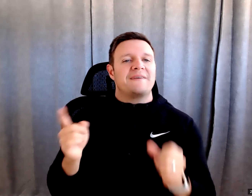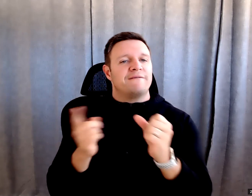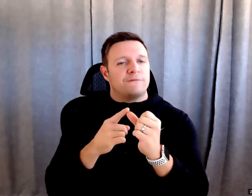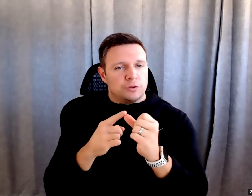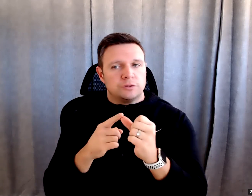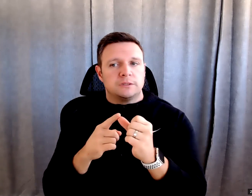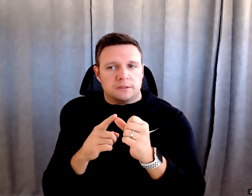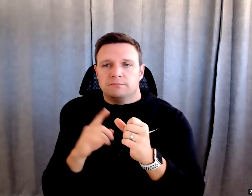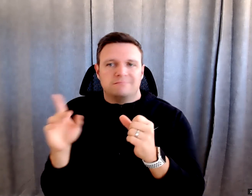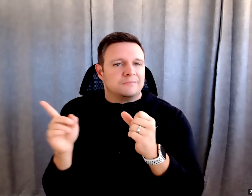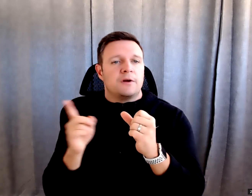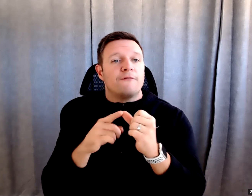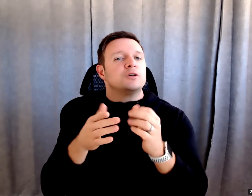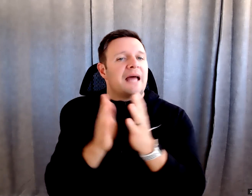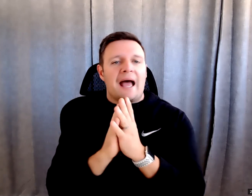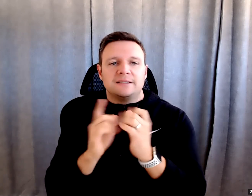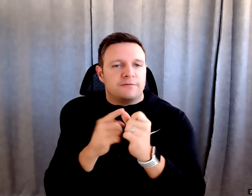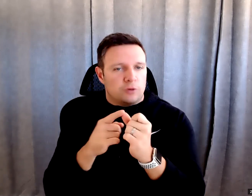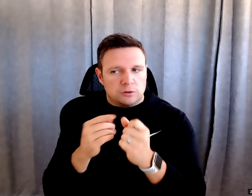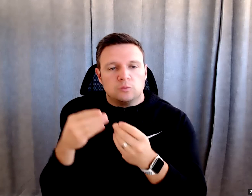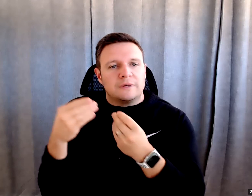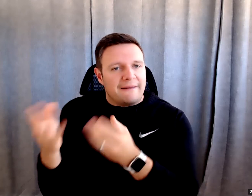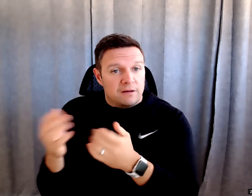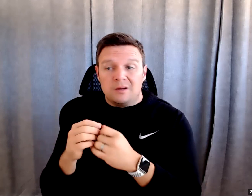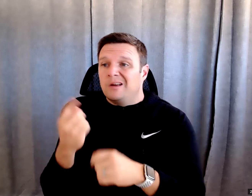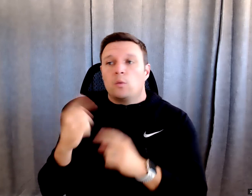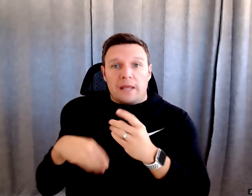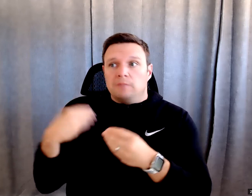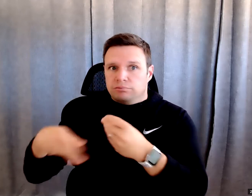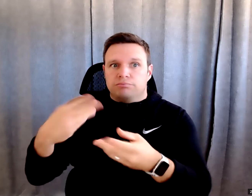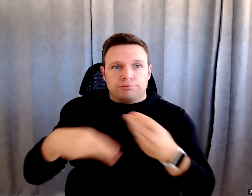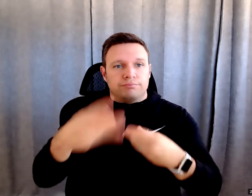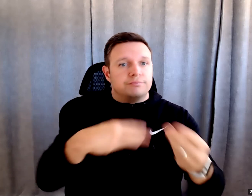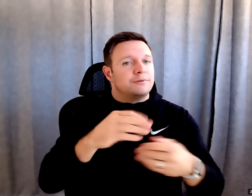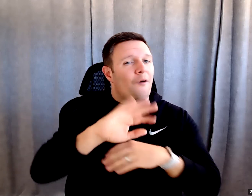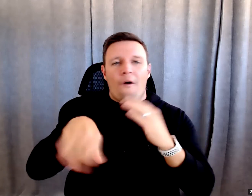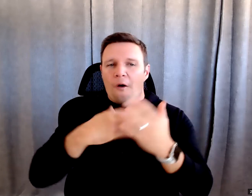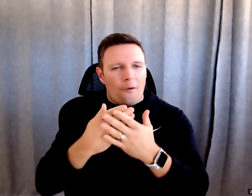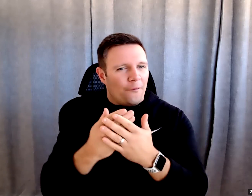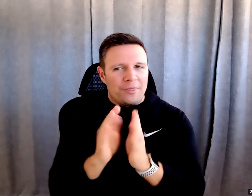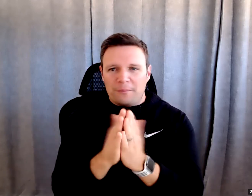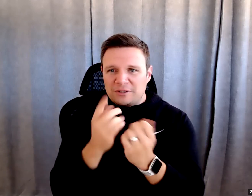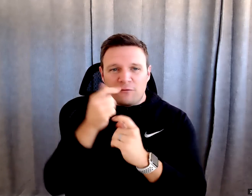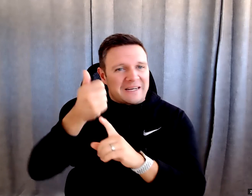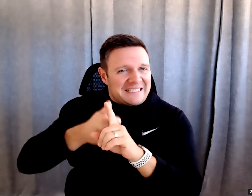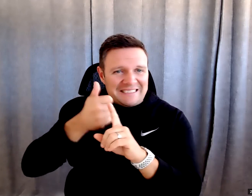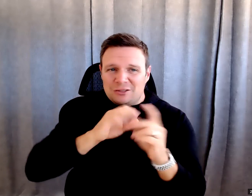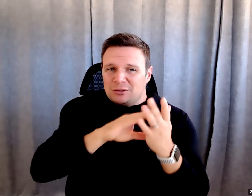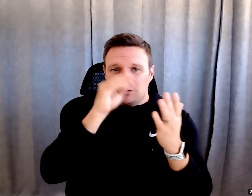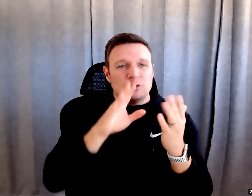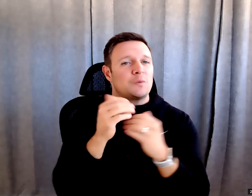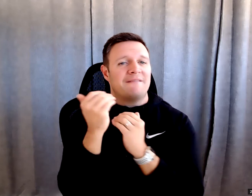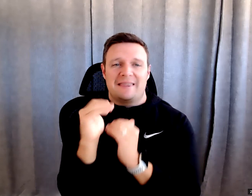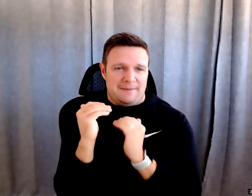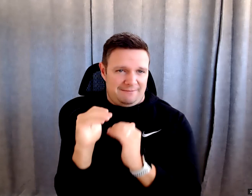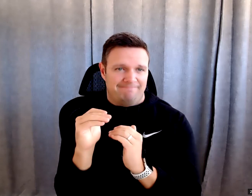because, of course, we cannot provide every single textbook for every single student. So there is a limit. So